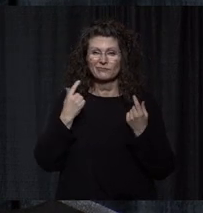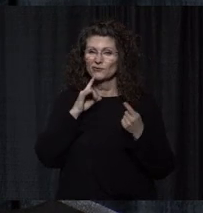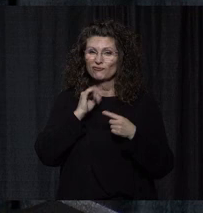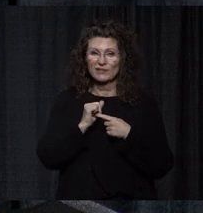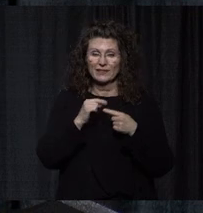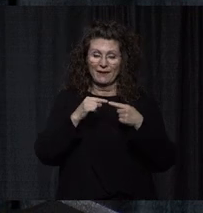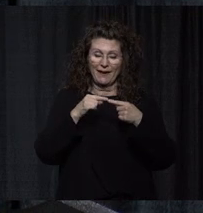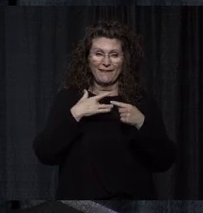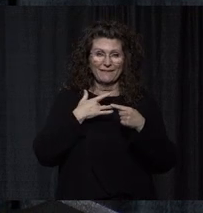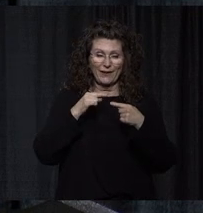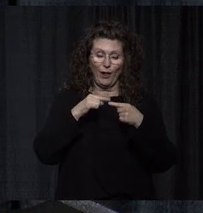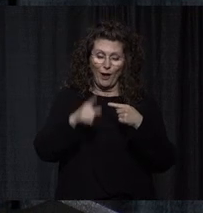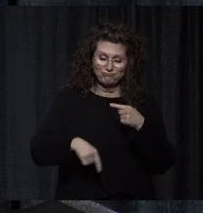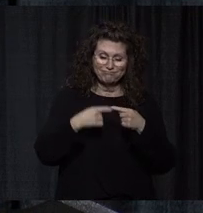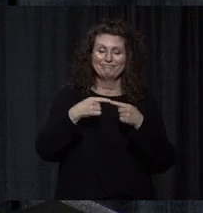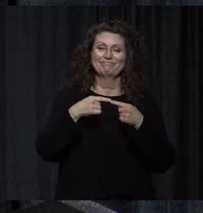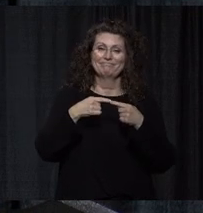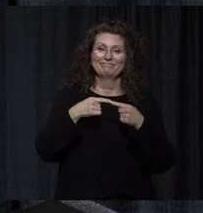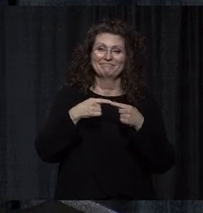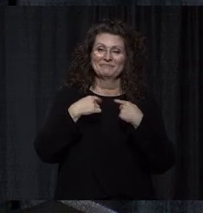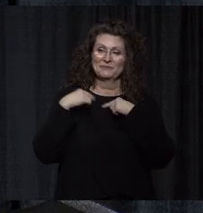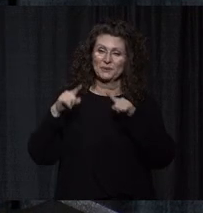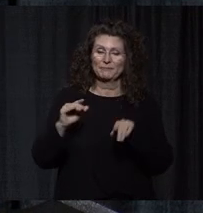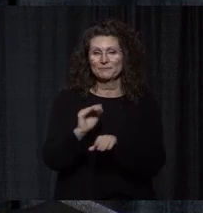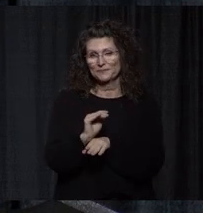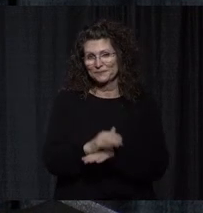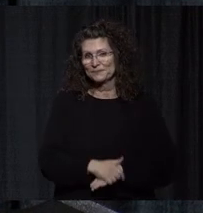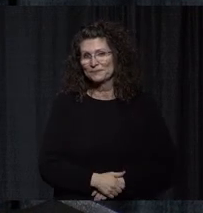circle and to be here this evening.